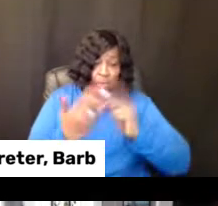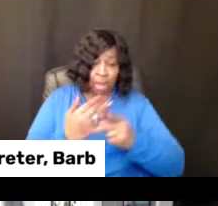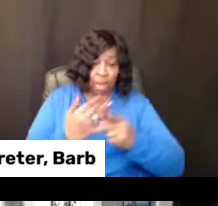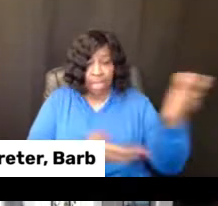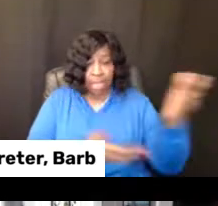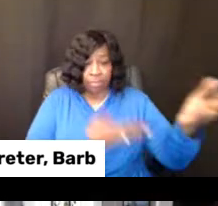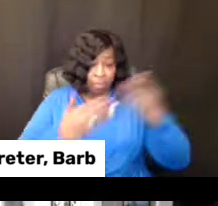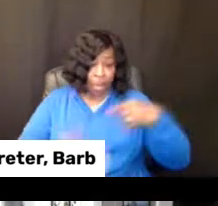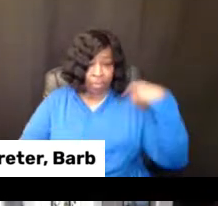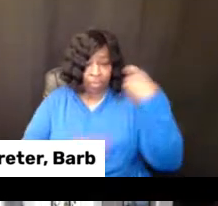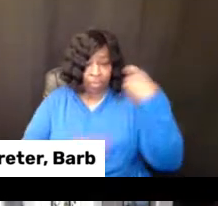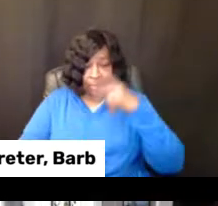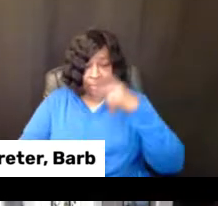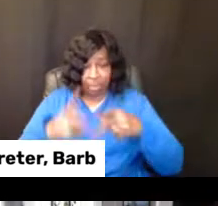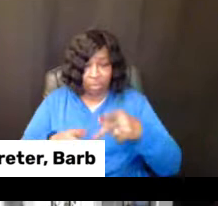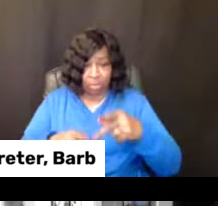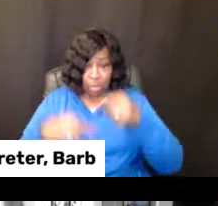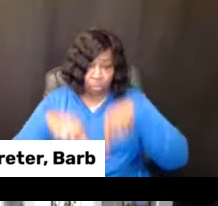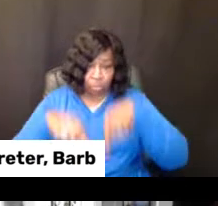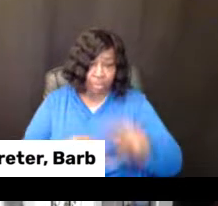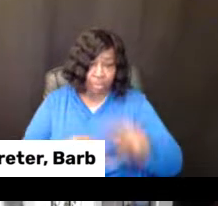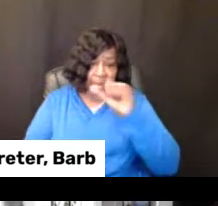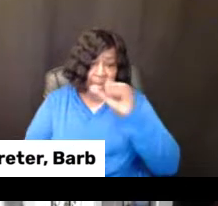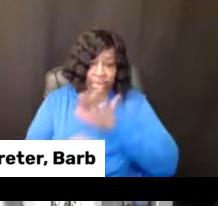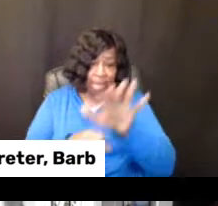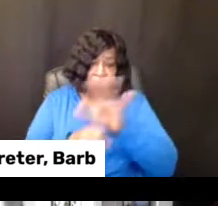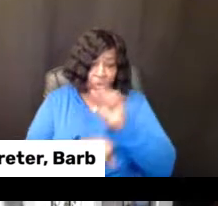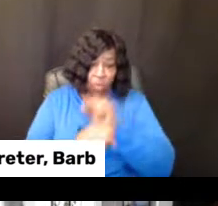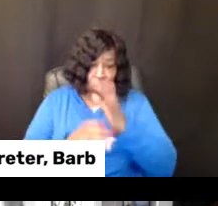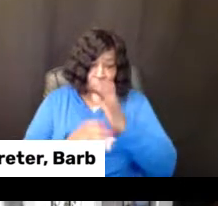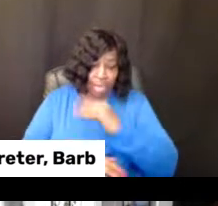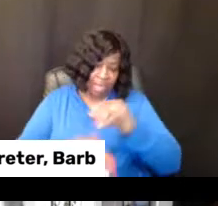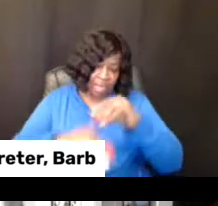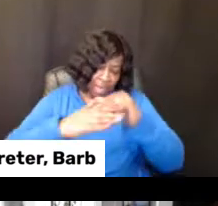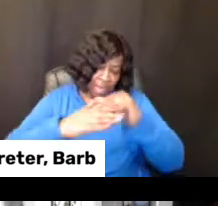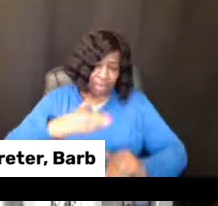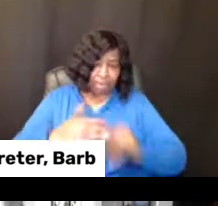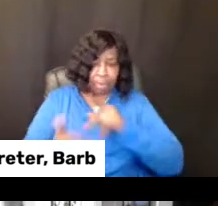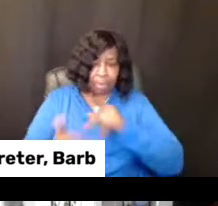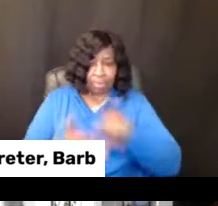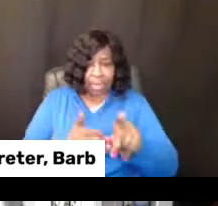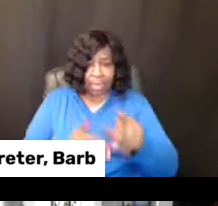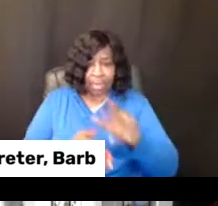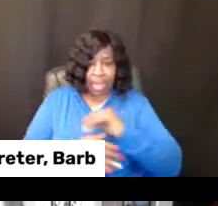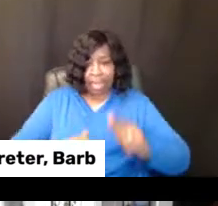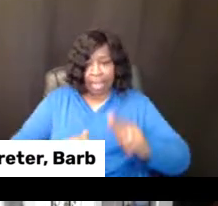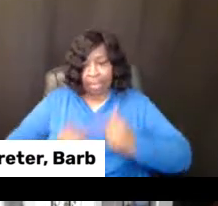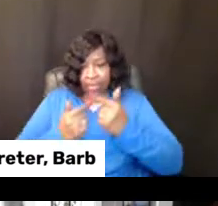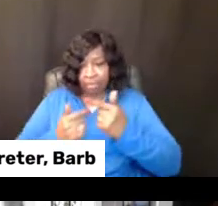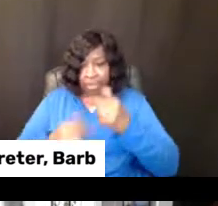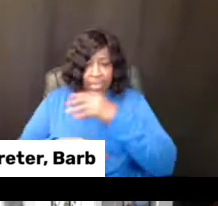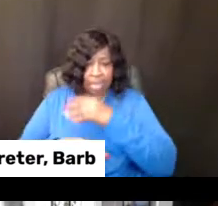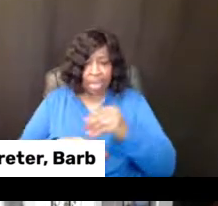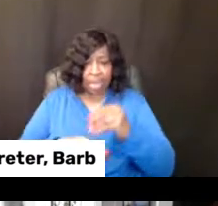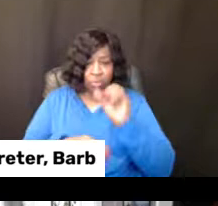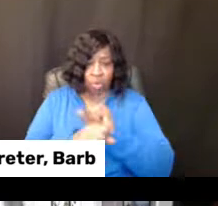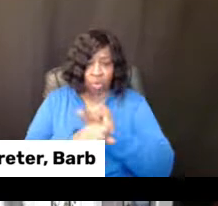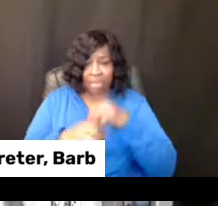War II labor shortage, who were underpaid, if paid at all, and living and working in subpar